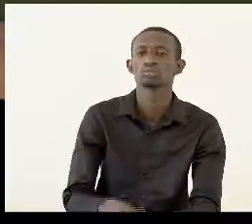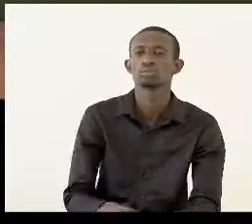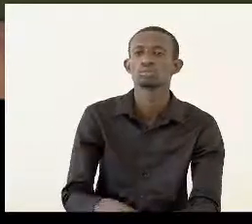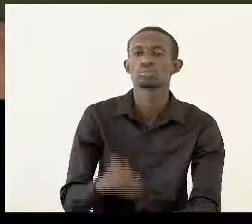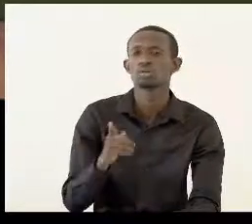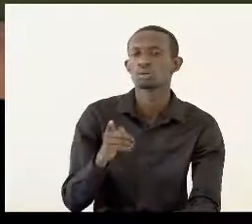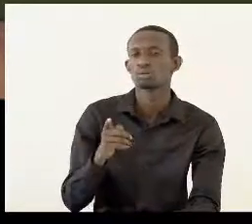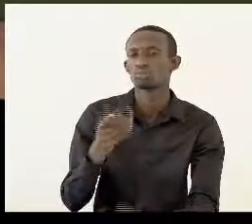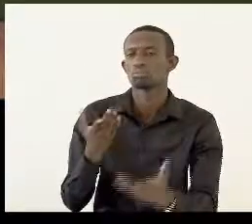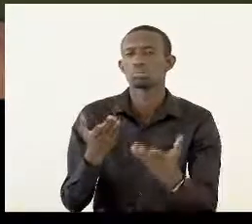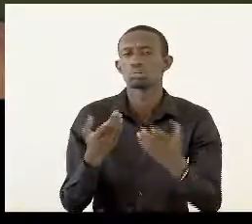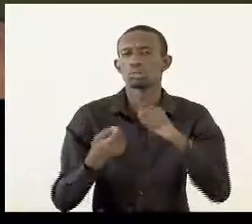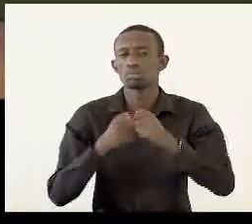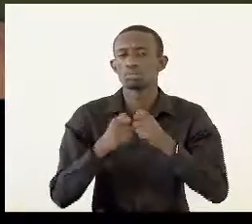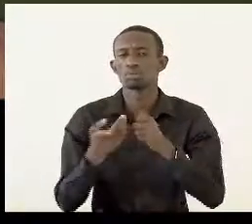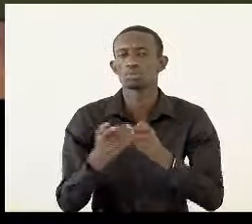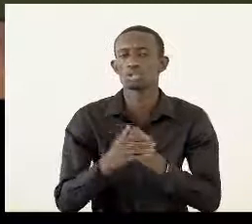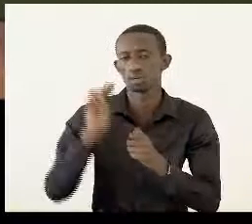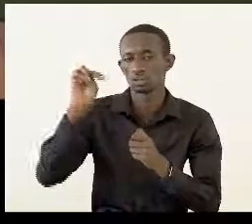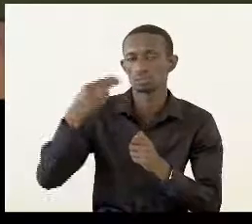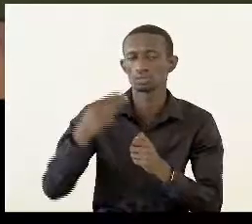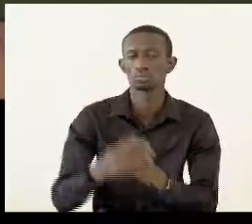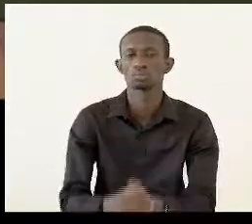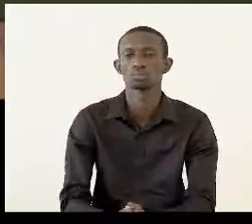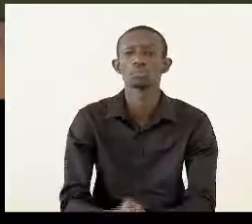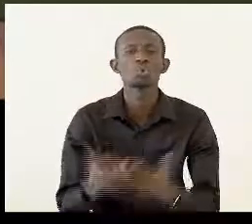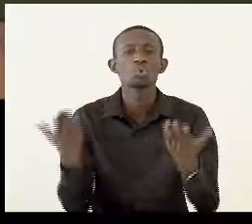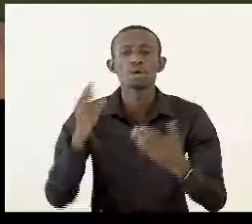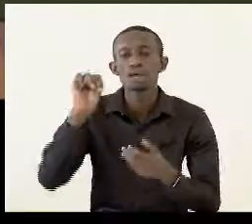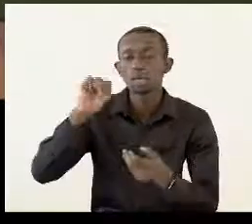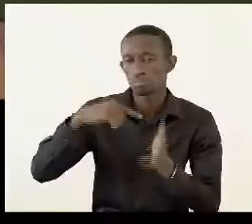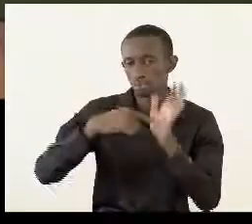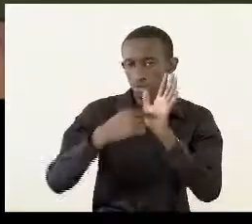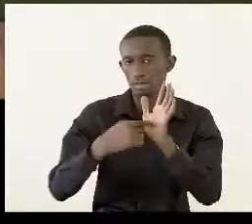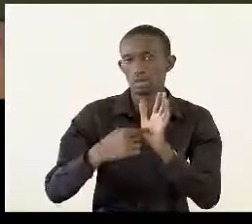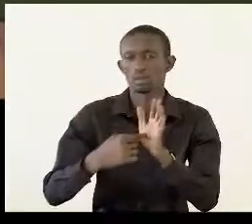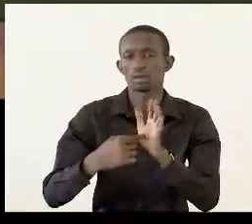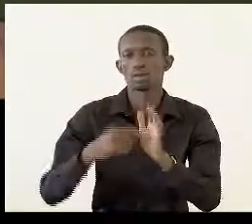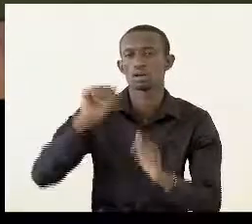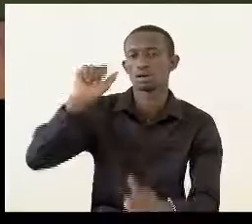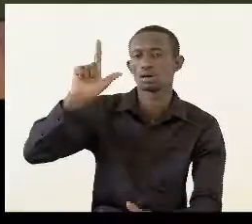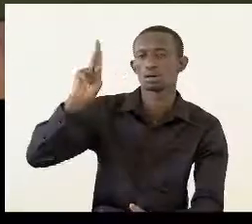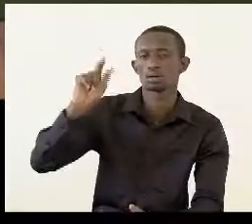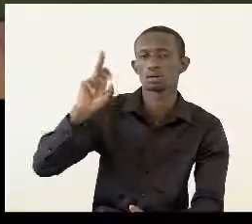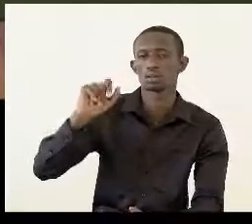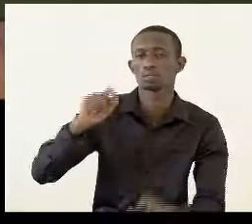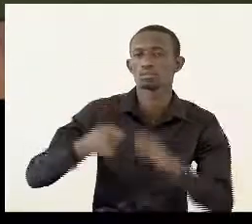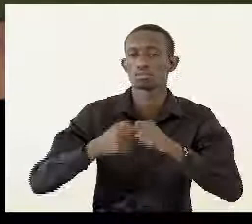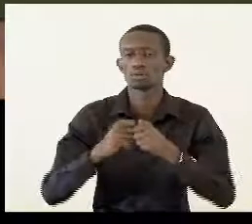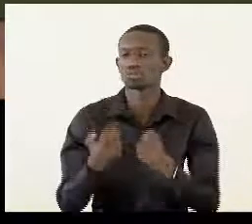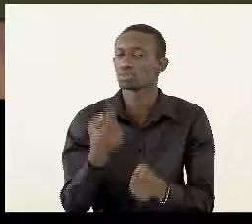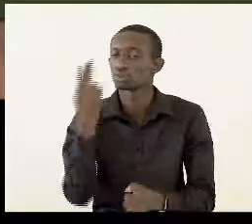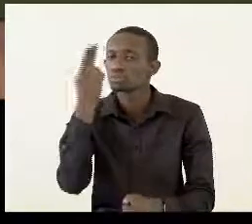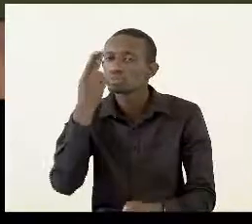this general molecular formula, MH, where M stands for the alkali metals. So we have